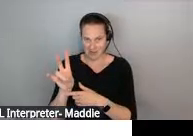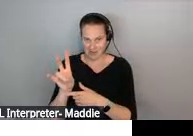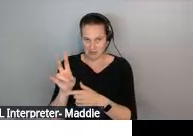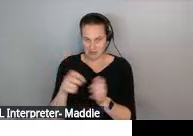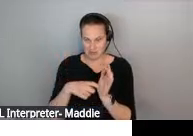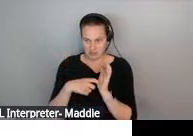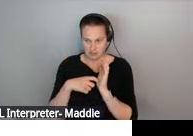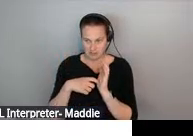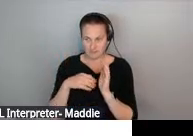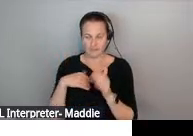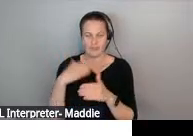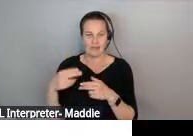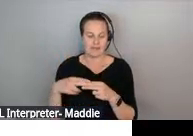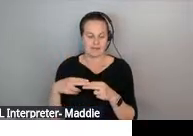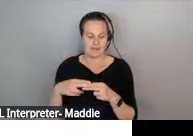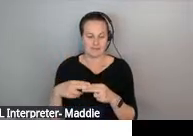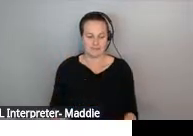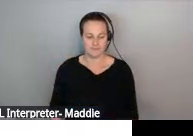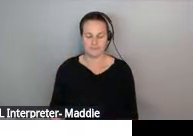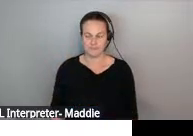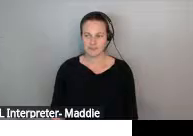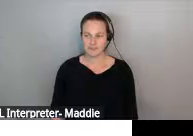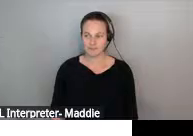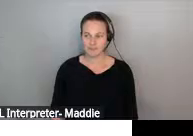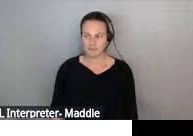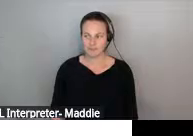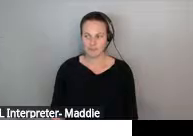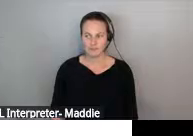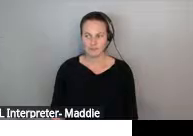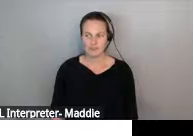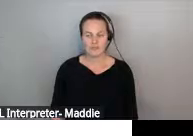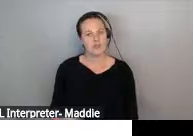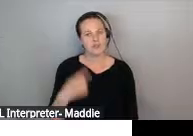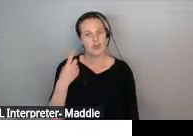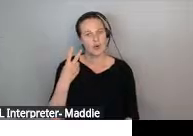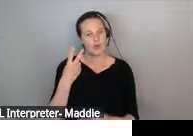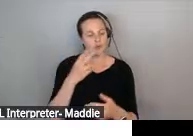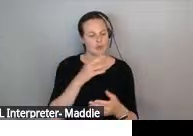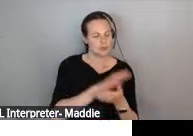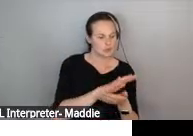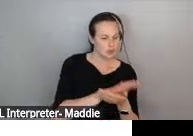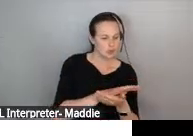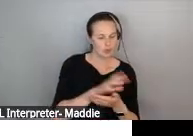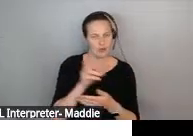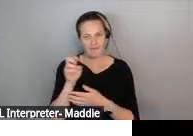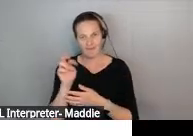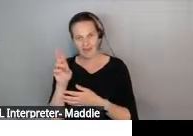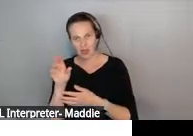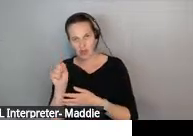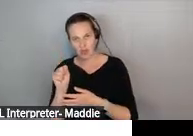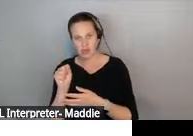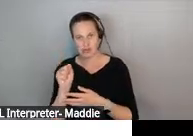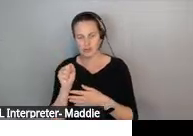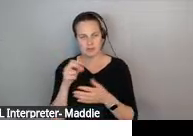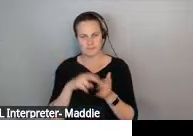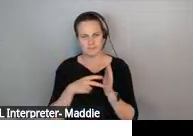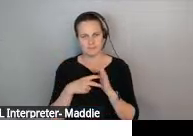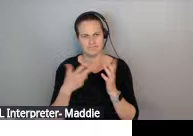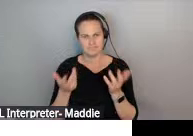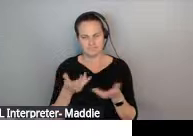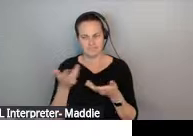can go to the next slide. And so what does this mean, both for schools and for the vendors that are providing